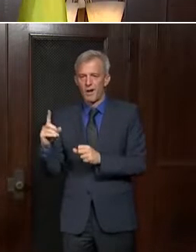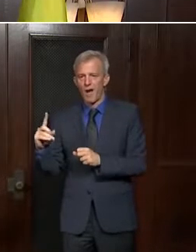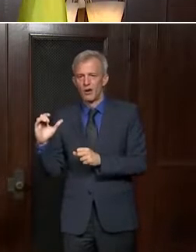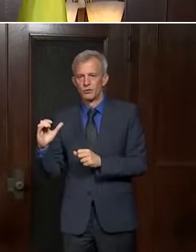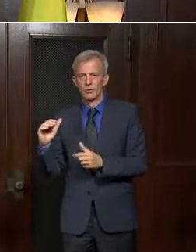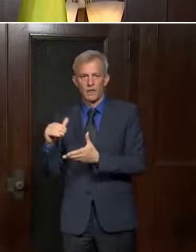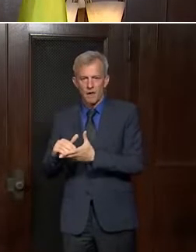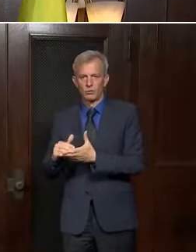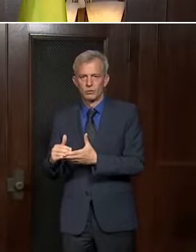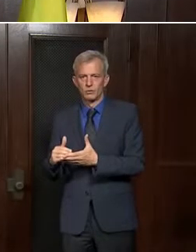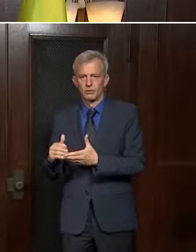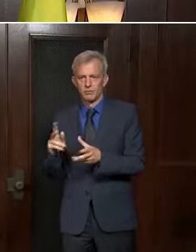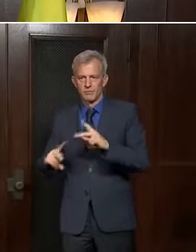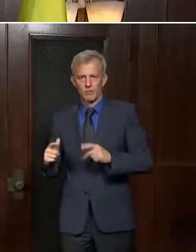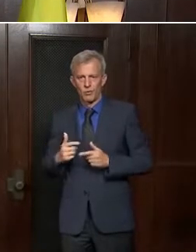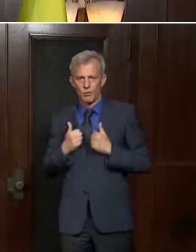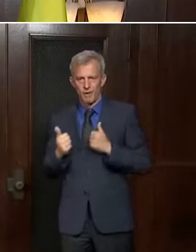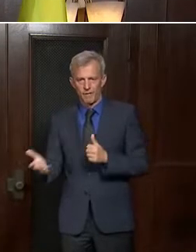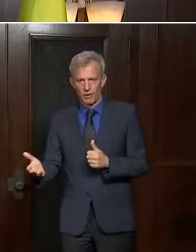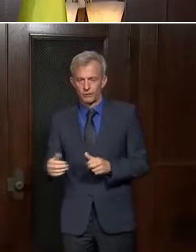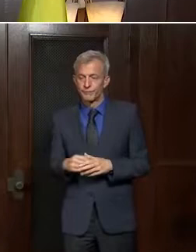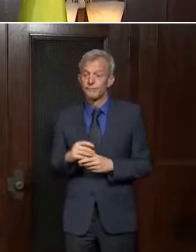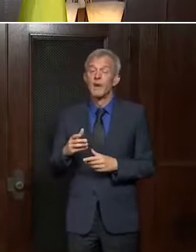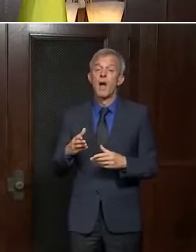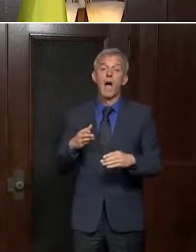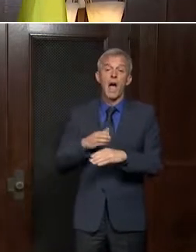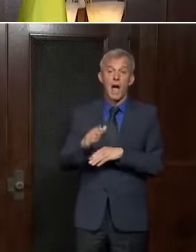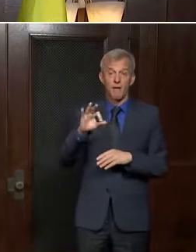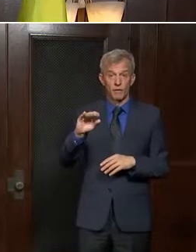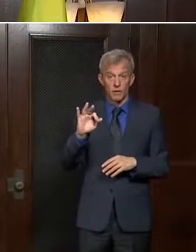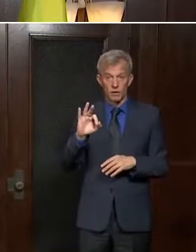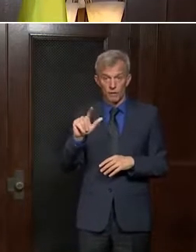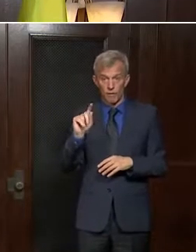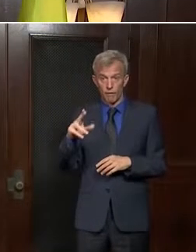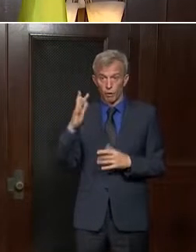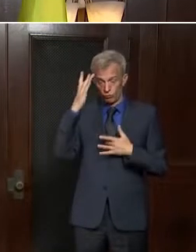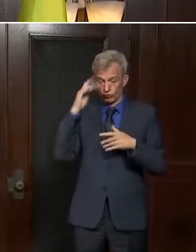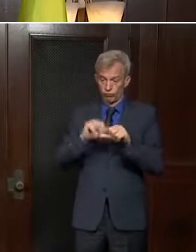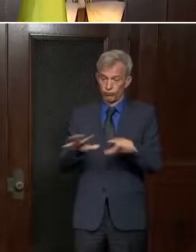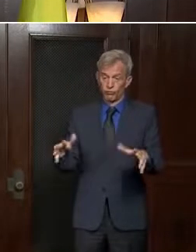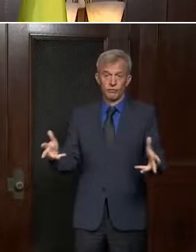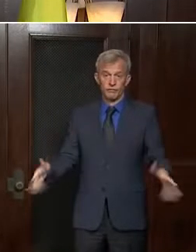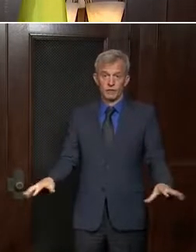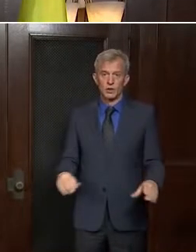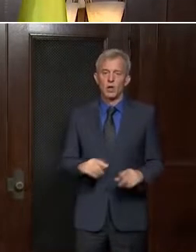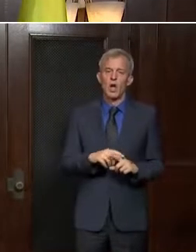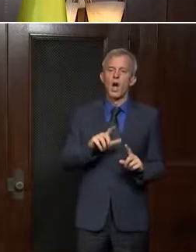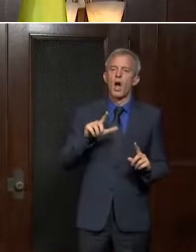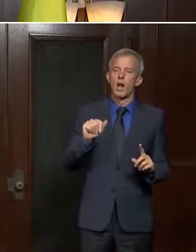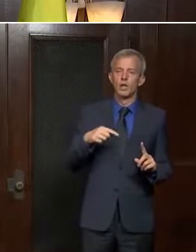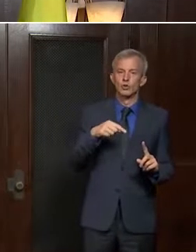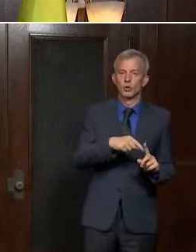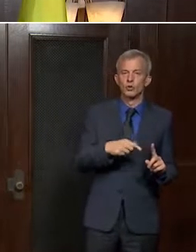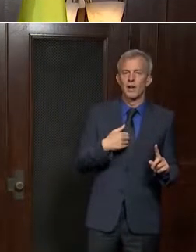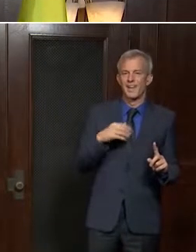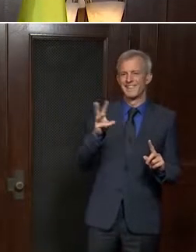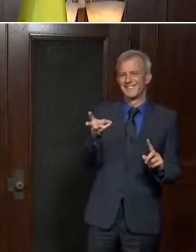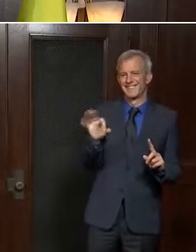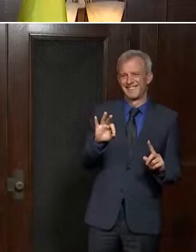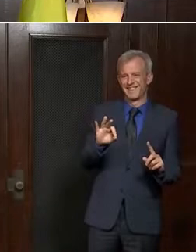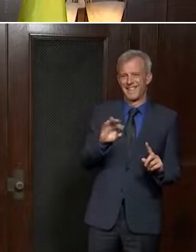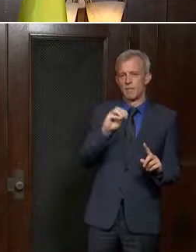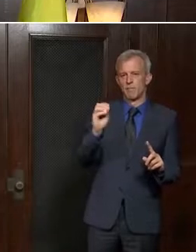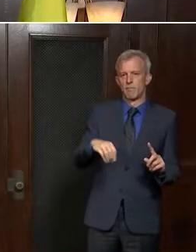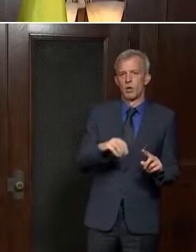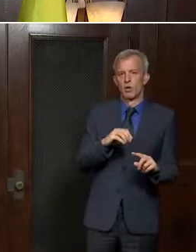residents. And after the flu pandemic was over, Los Angeles, with its longer physical distancing, saw 69% employment